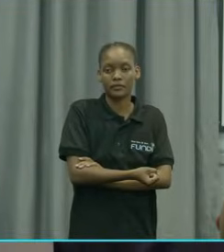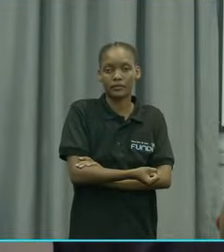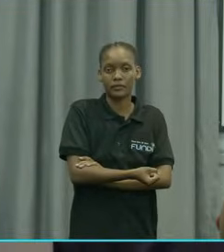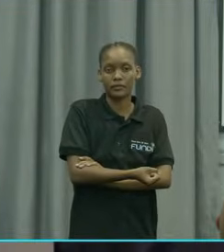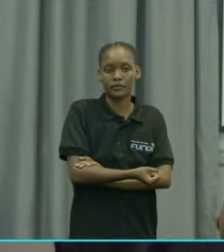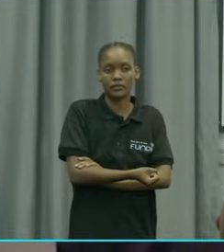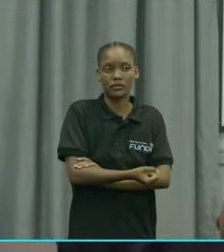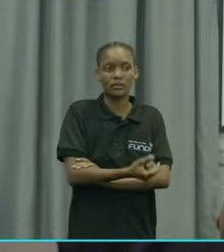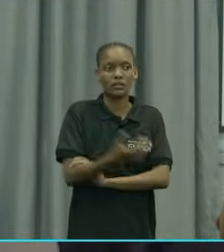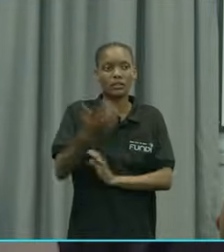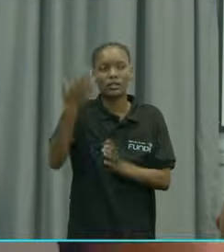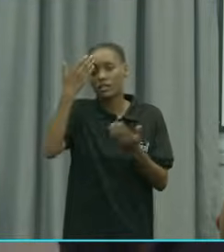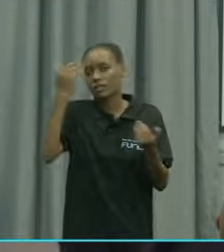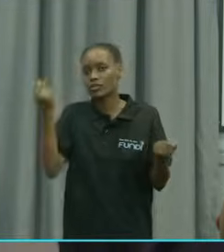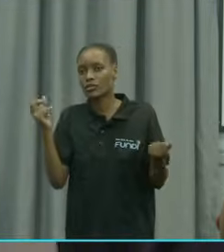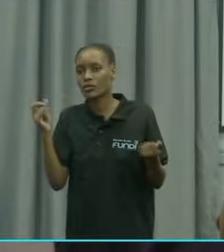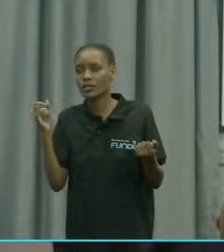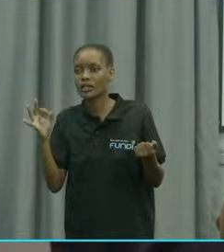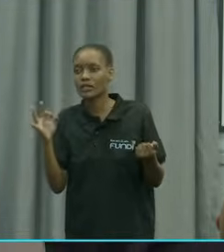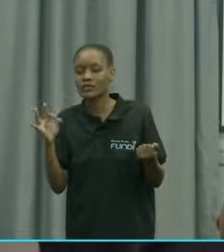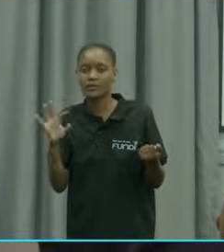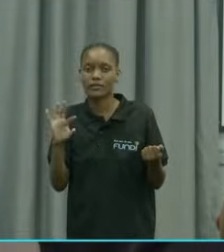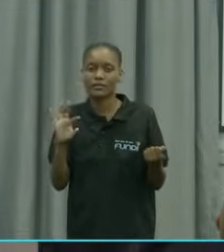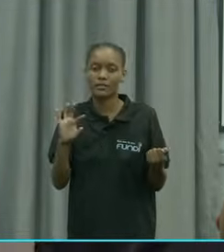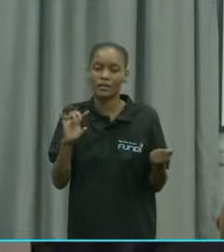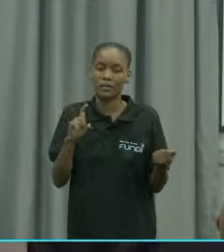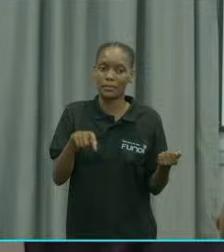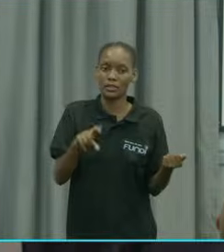I don't know whether I should use the word deliberately,